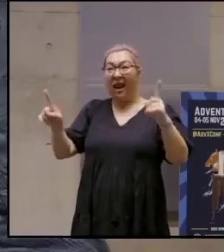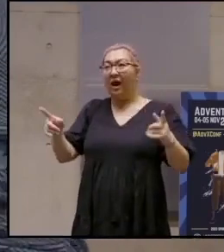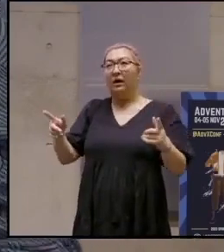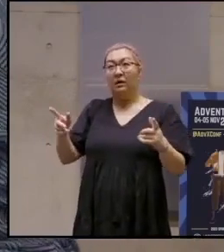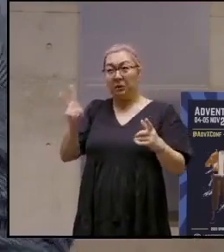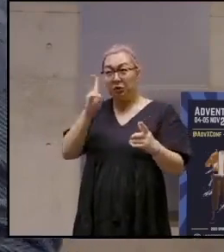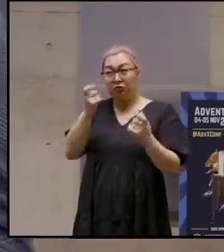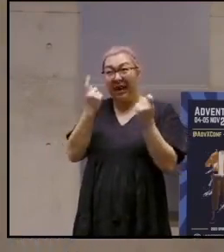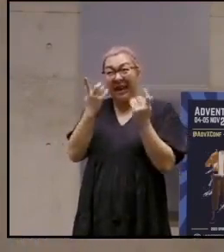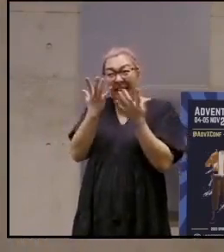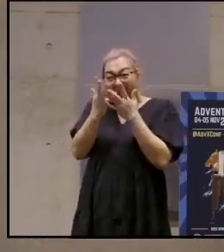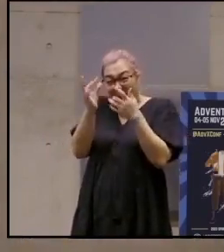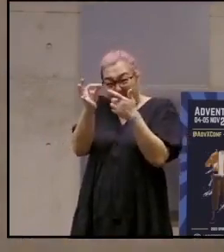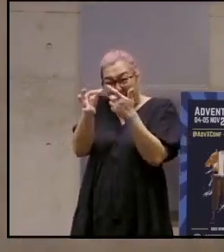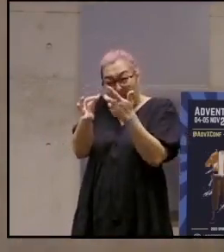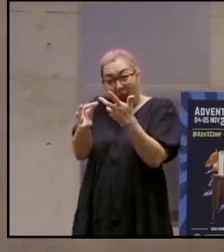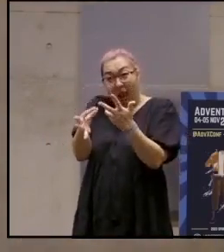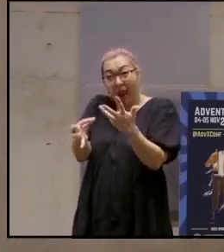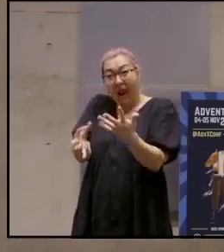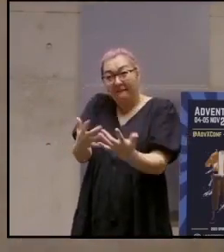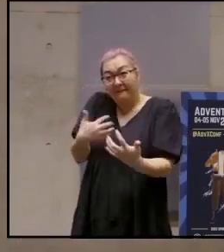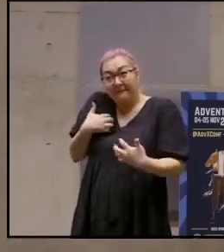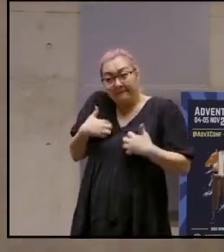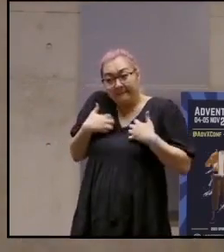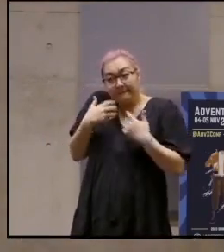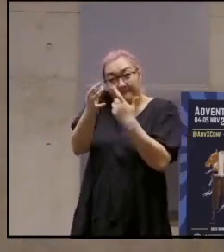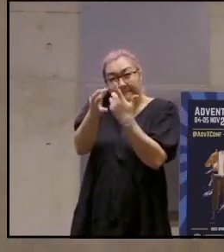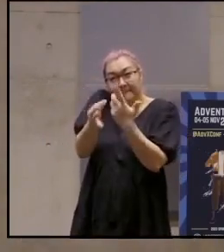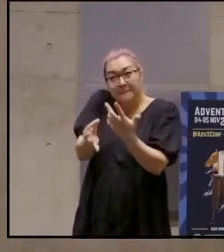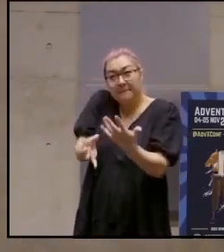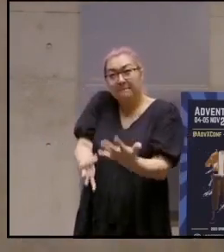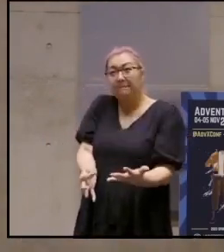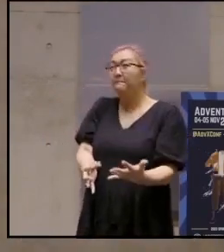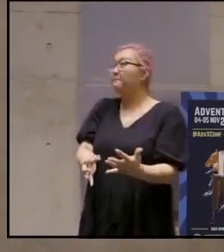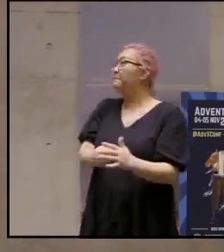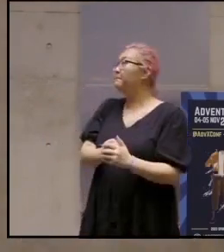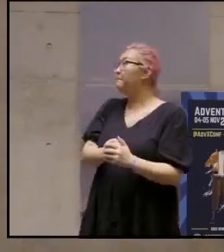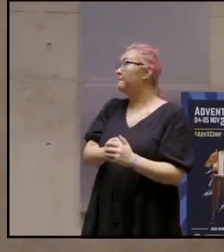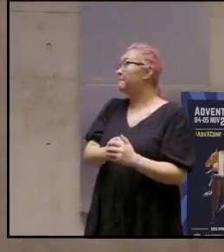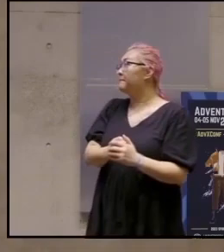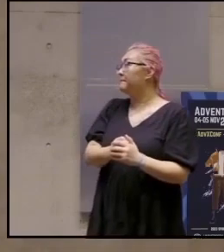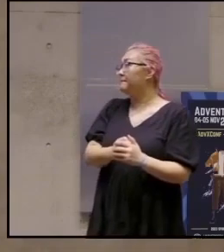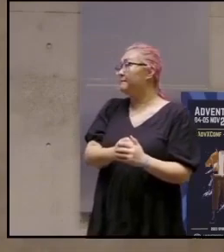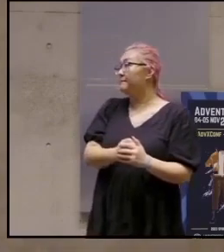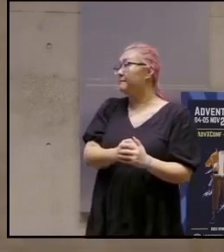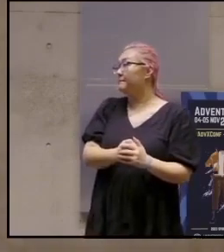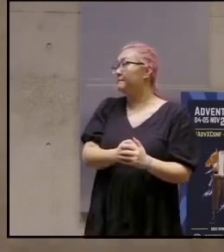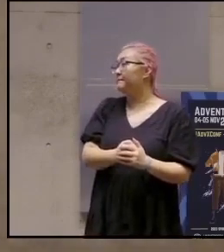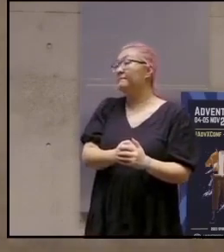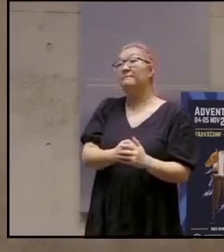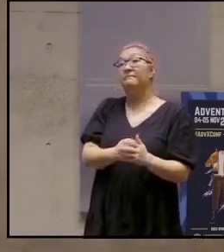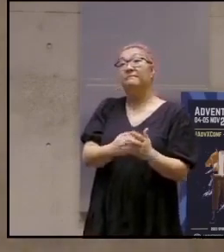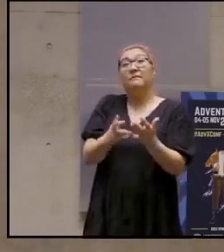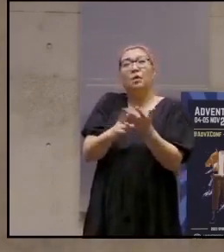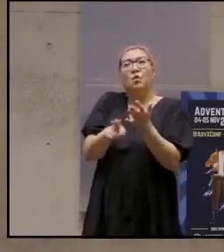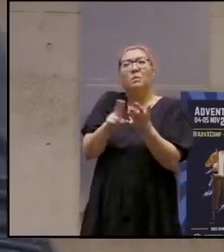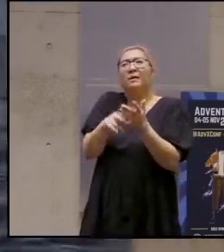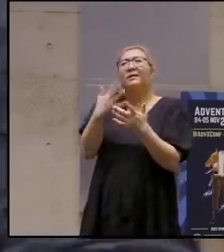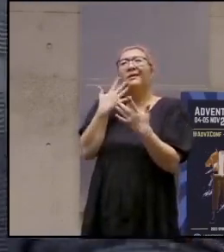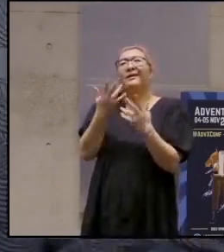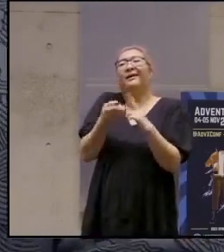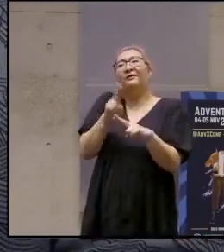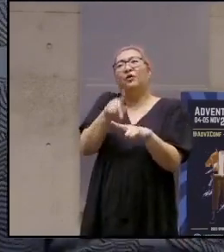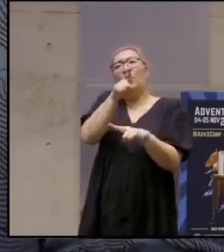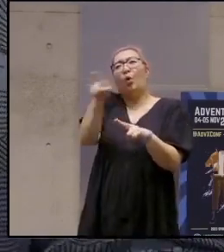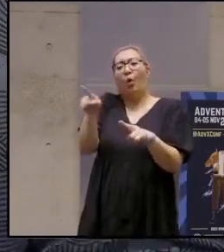own? It's especially the case because the reality is you usually have 1,000 other things to do when you are doing your character briefs, right? You have time-boxed yourself 1